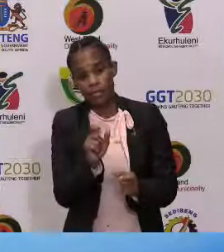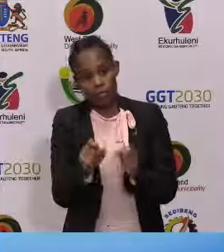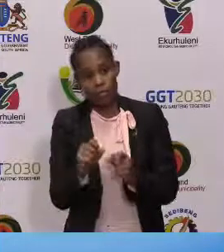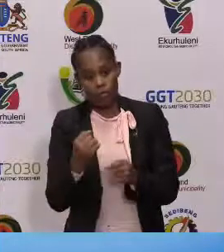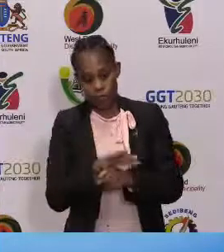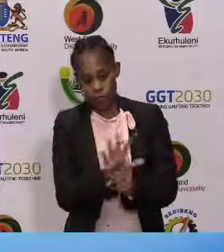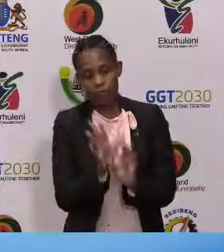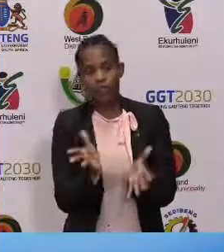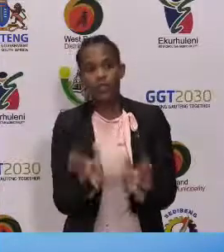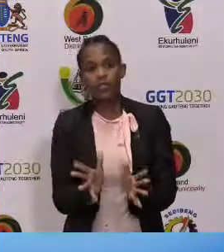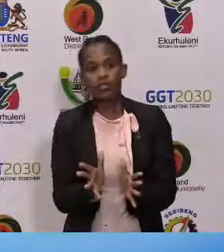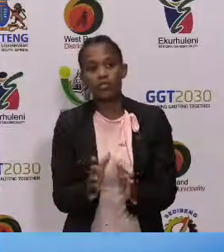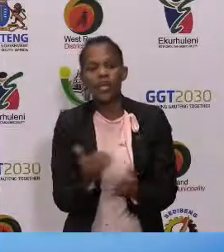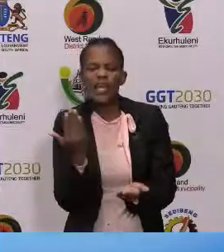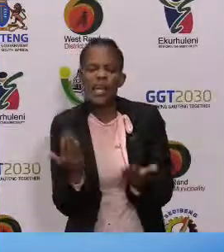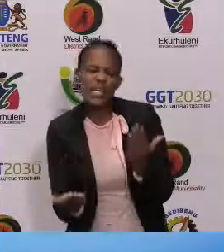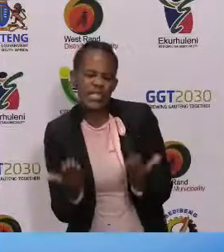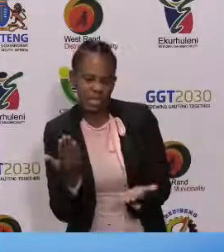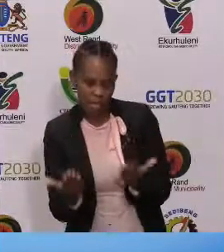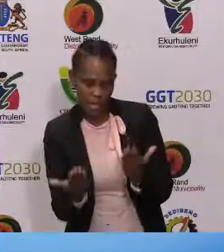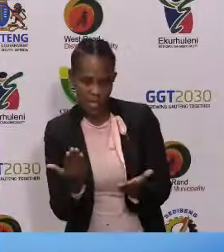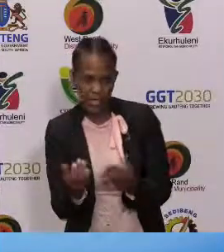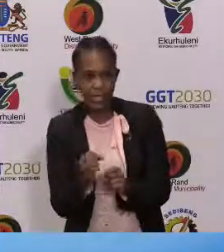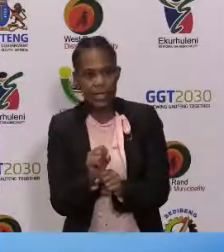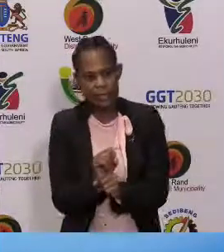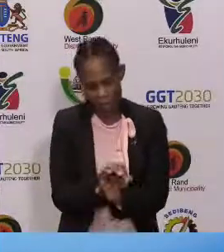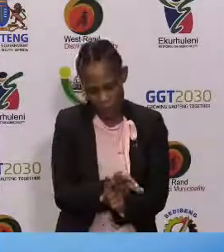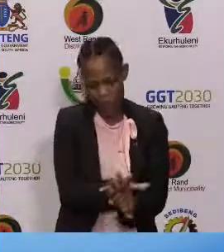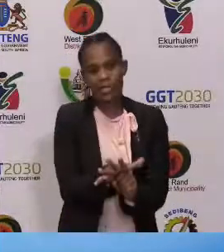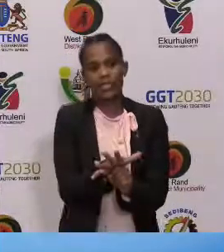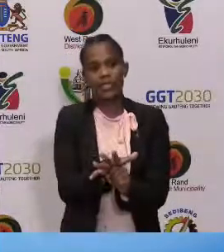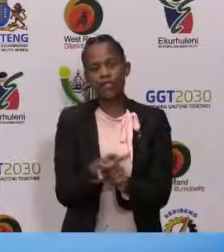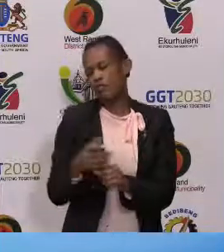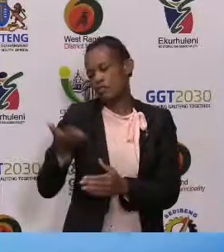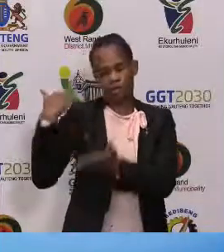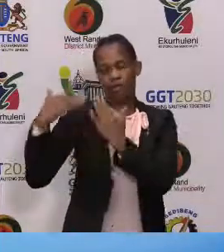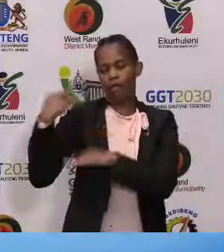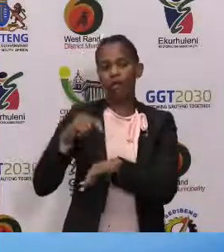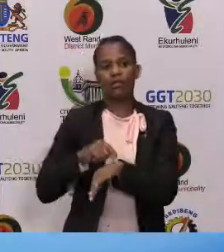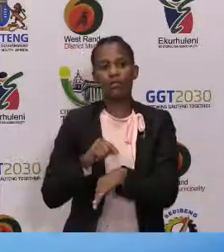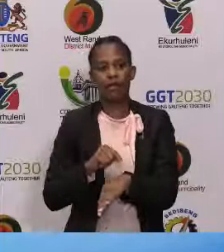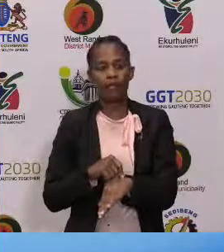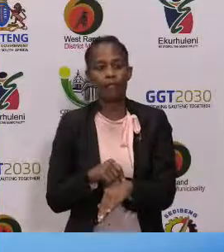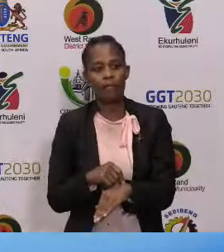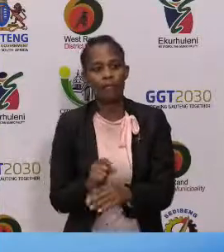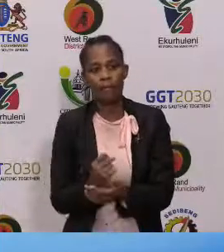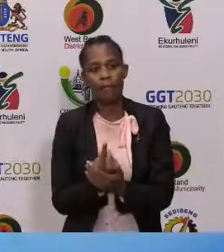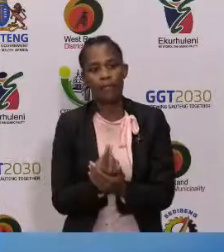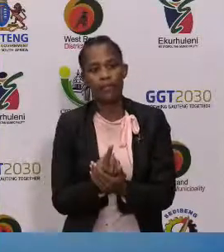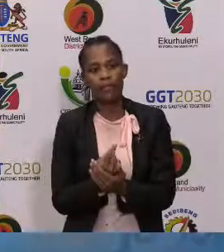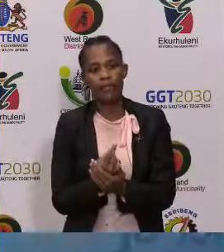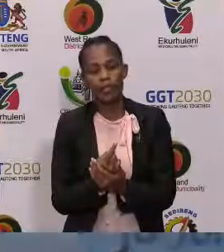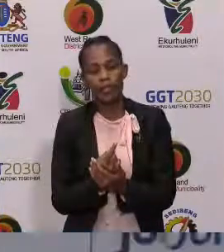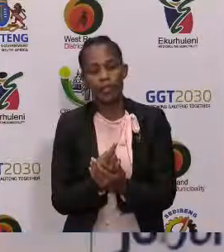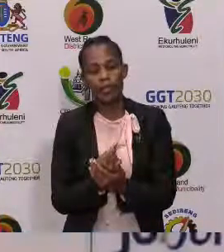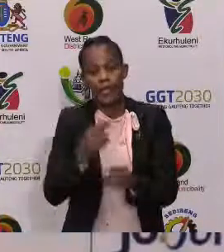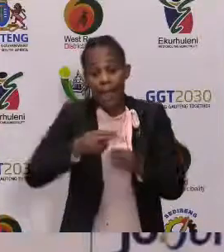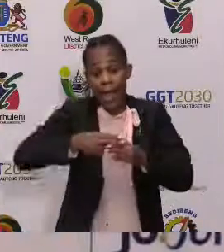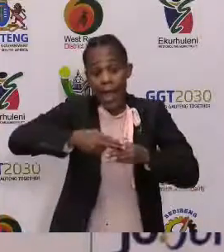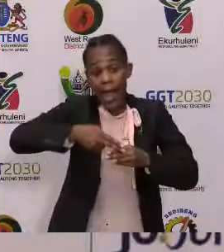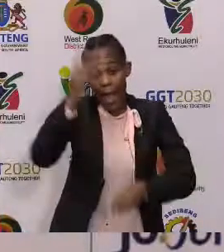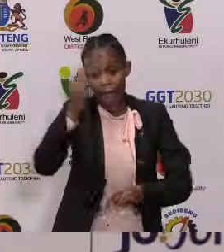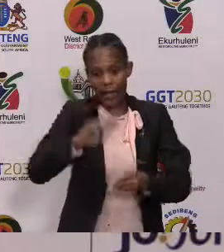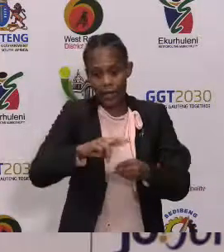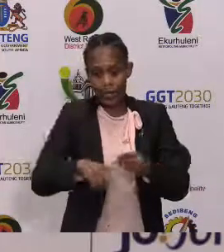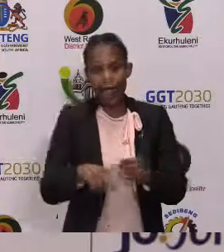also slightly underestimate infections that took place a very, very long time ago. So what are the high-level results?